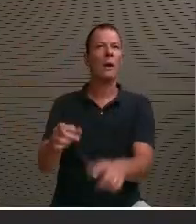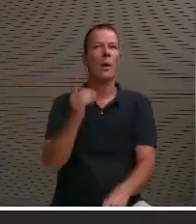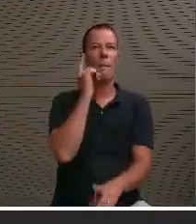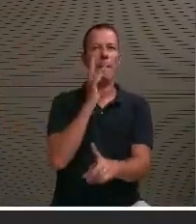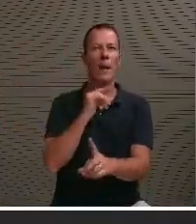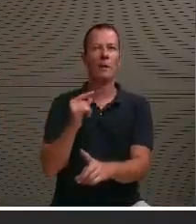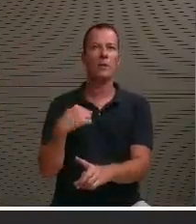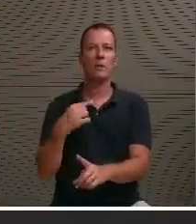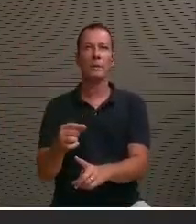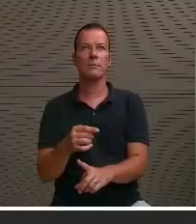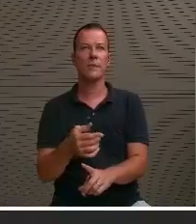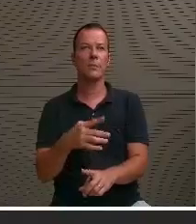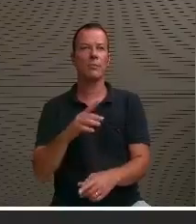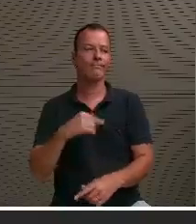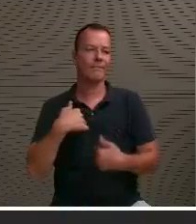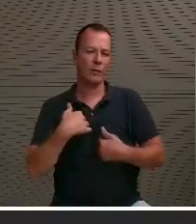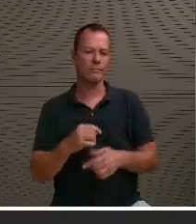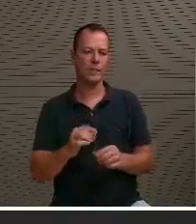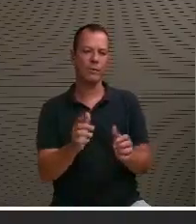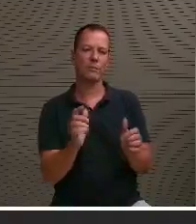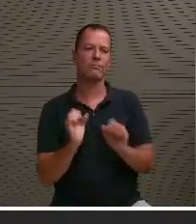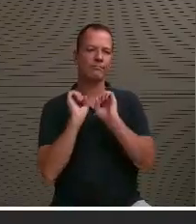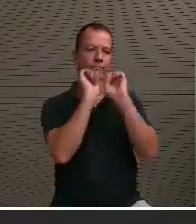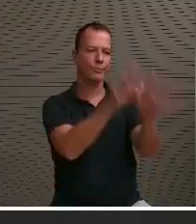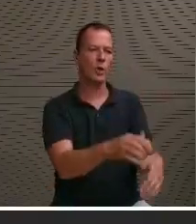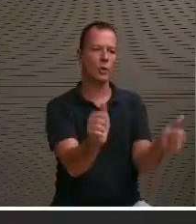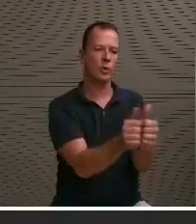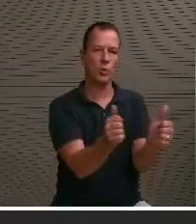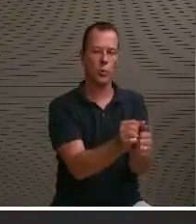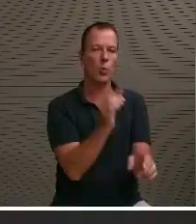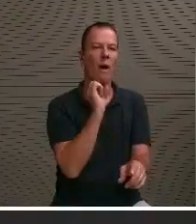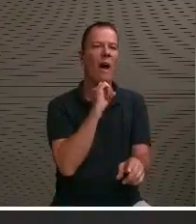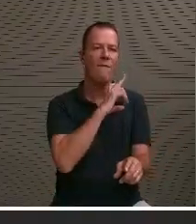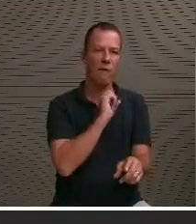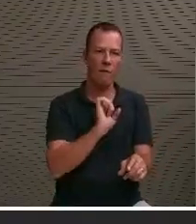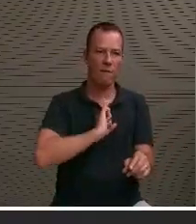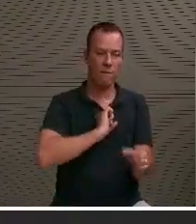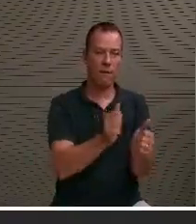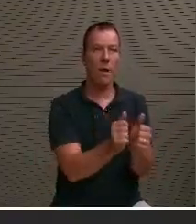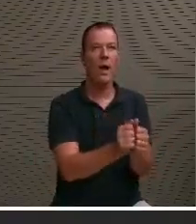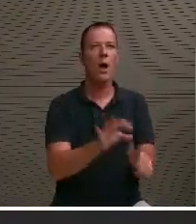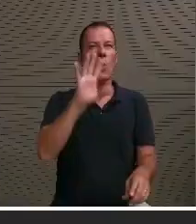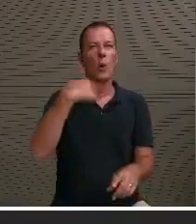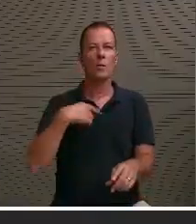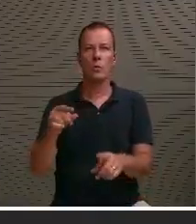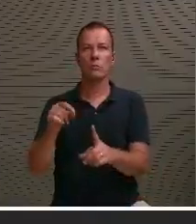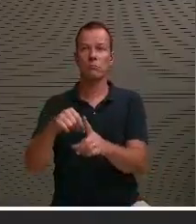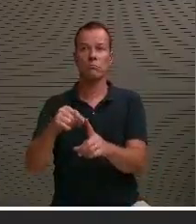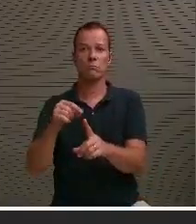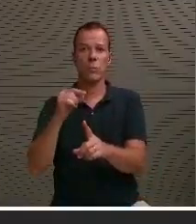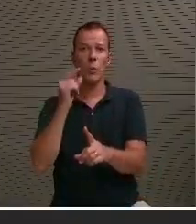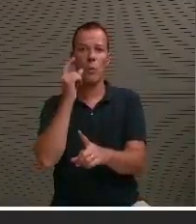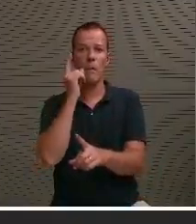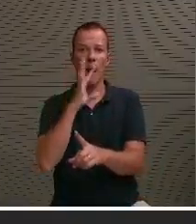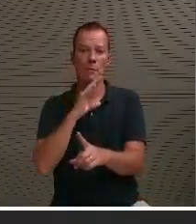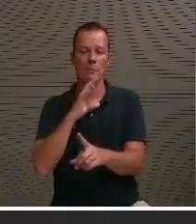grandparents. When my parents left, my mom was crying and asked my grandmother, "What are you going to